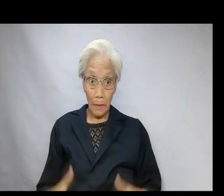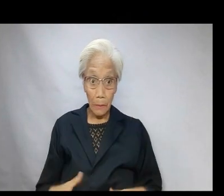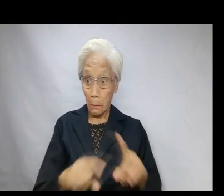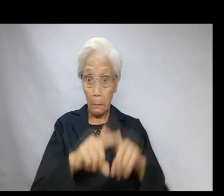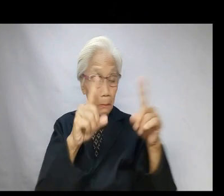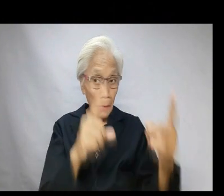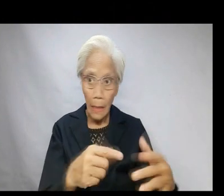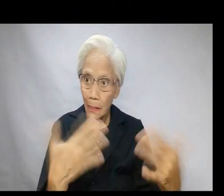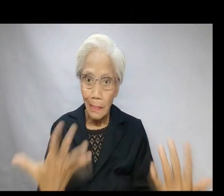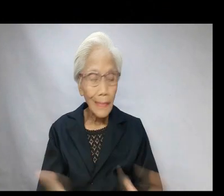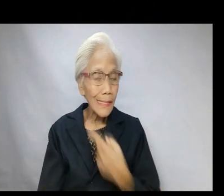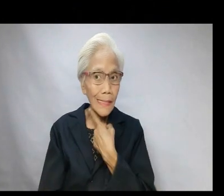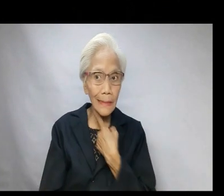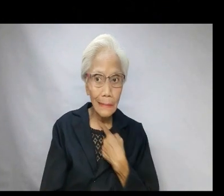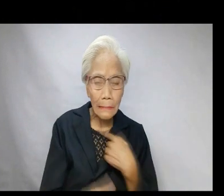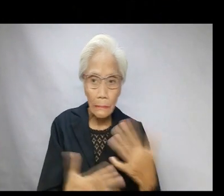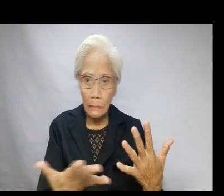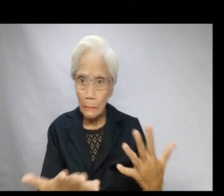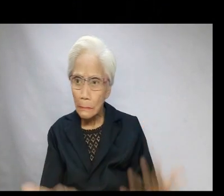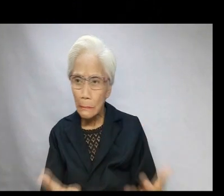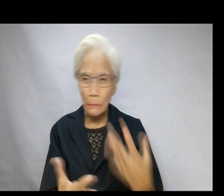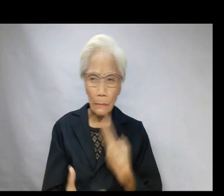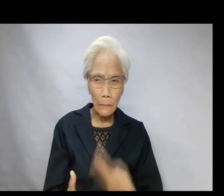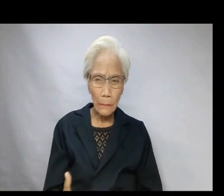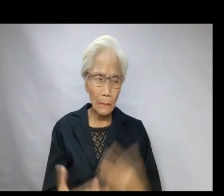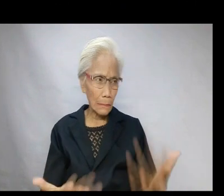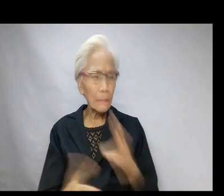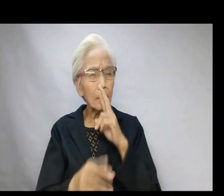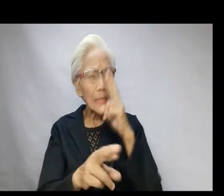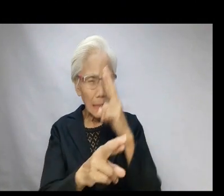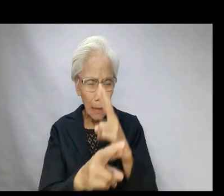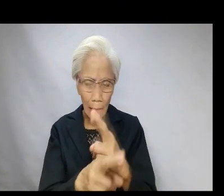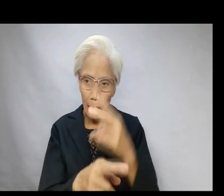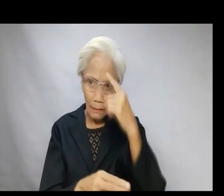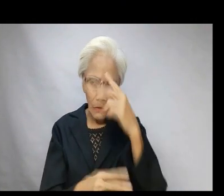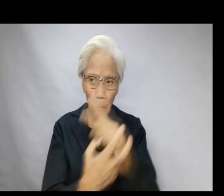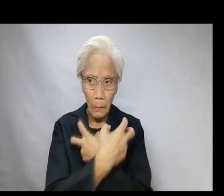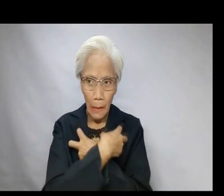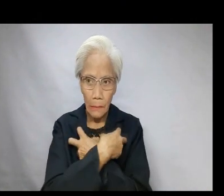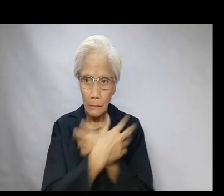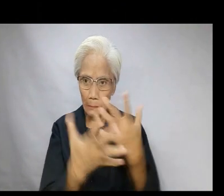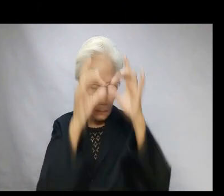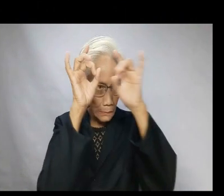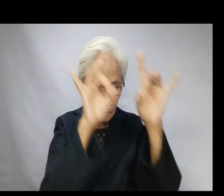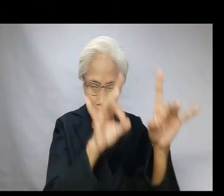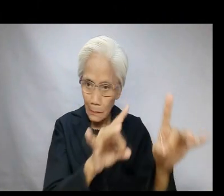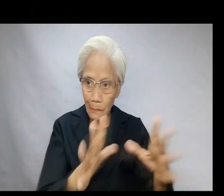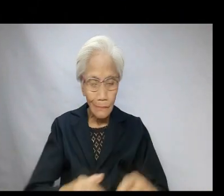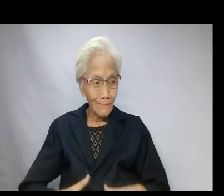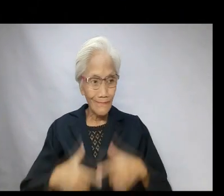or depression. Unfortunately, these thirst quenchers are in reality spiritual poisons,